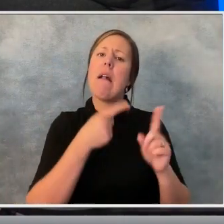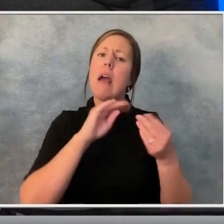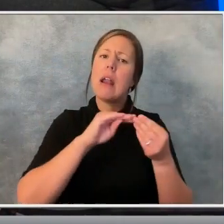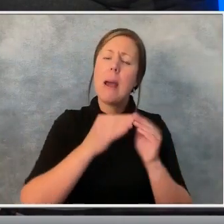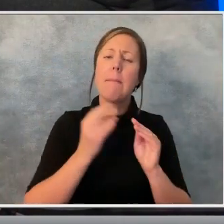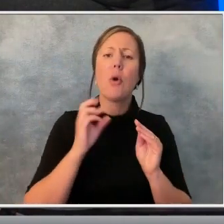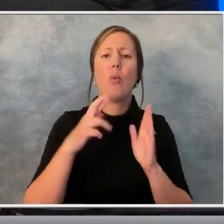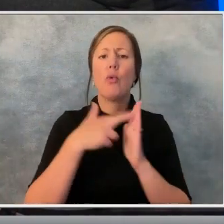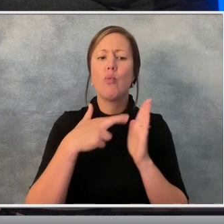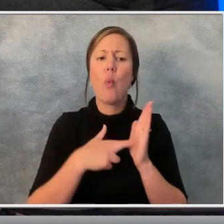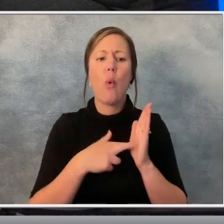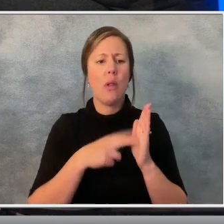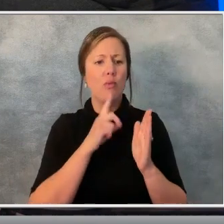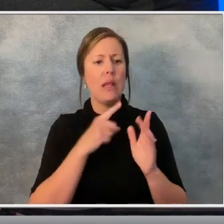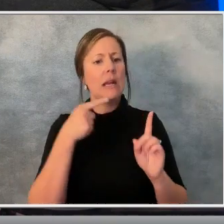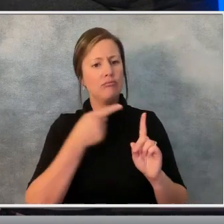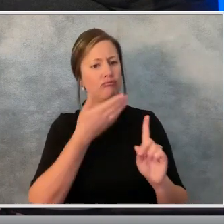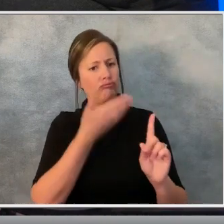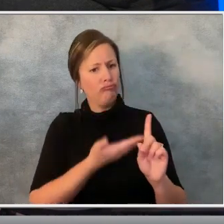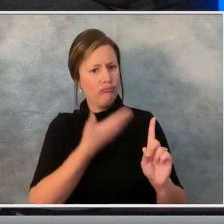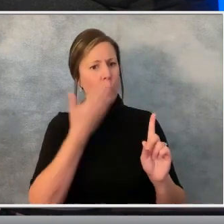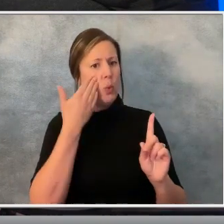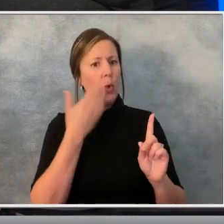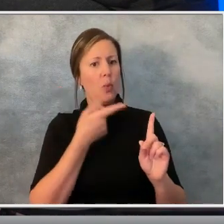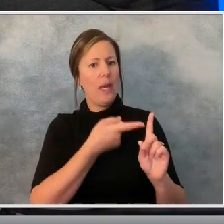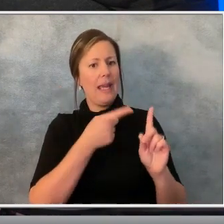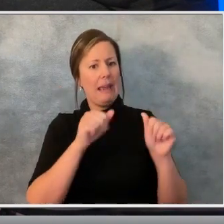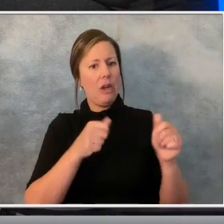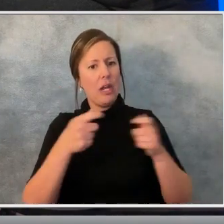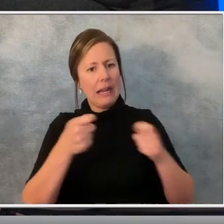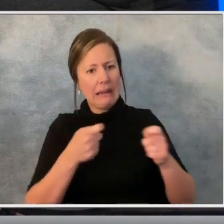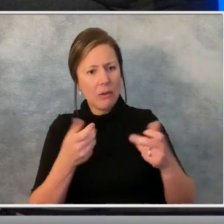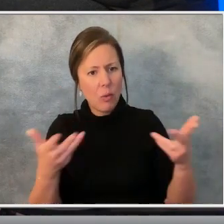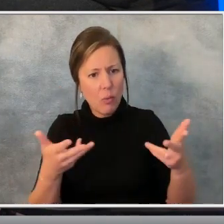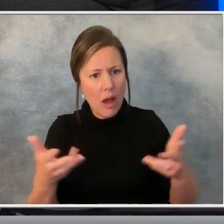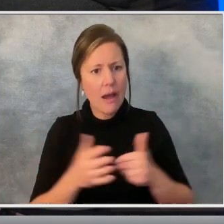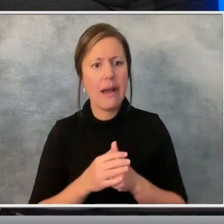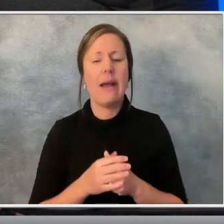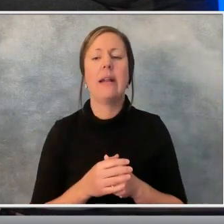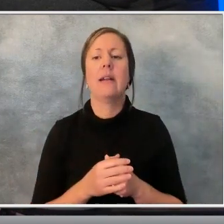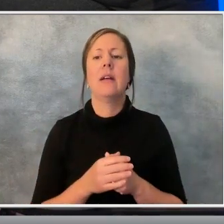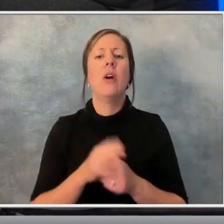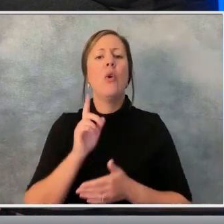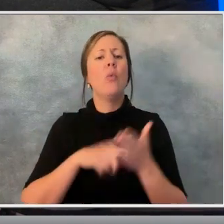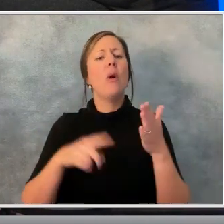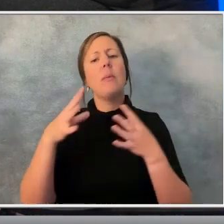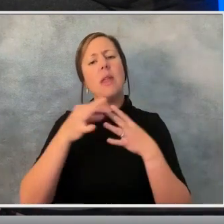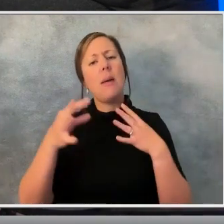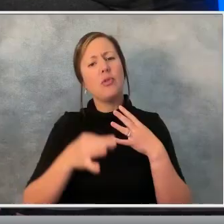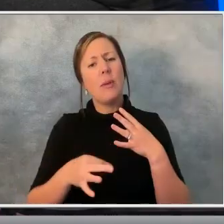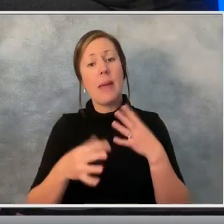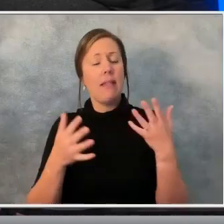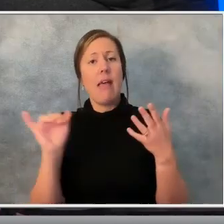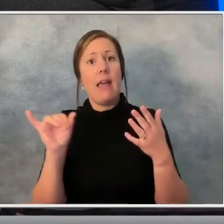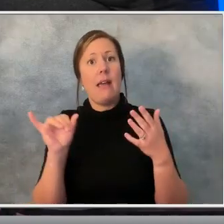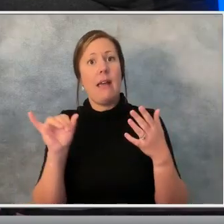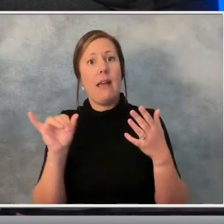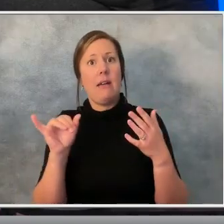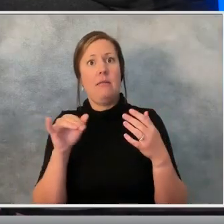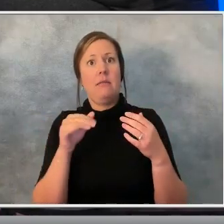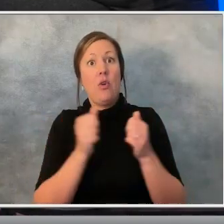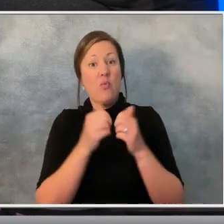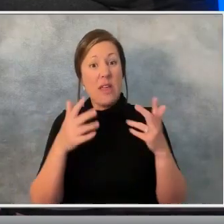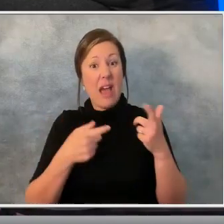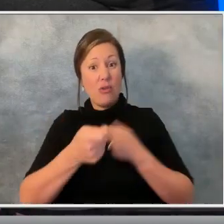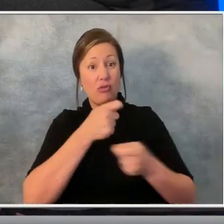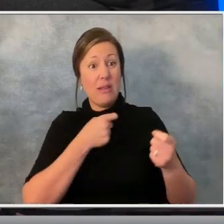No, Like you knew what he could everybody's handle. Yeah. What would have the options been Could Eddie go without a transplant, or was this the only option to keep